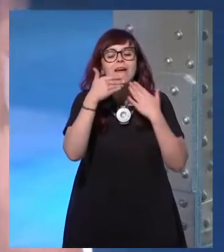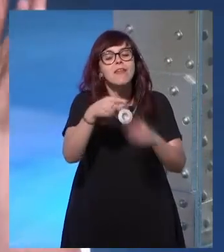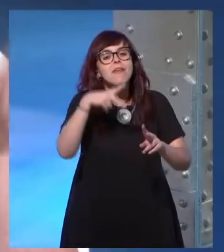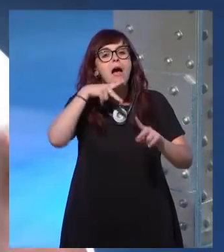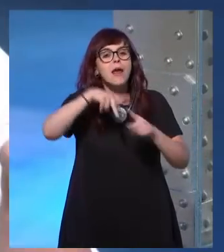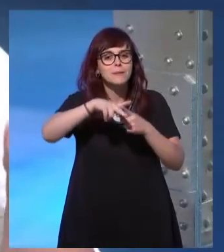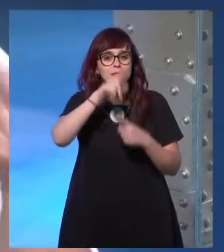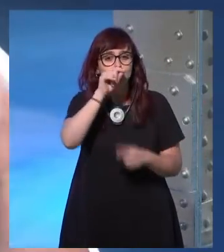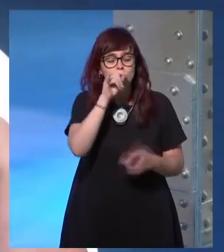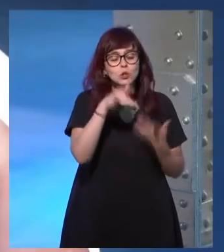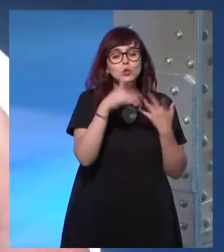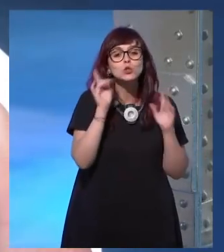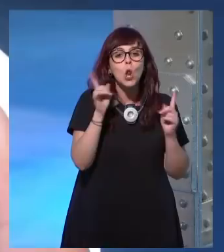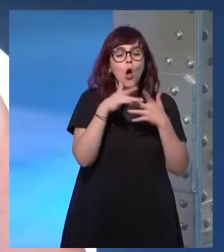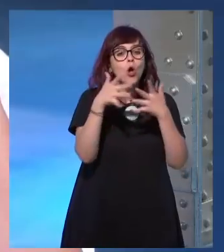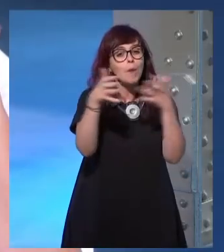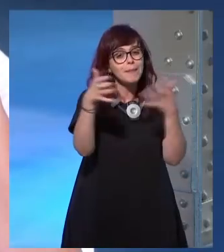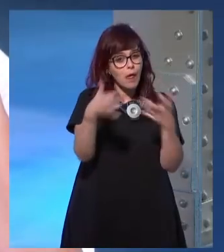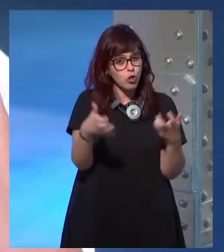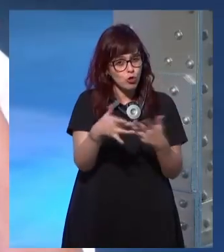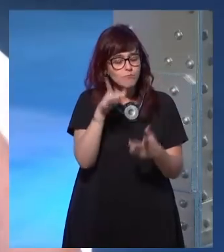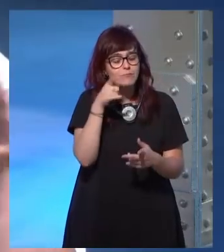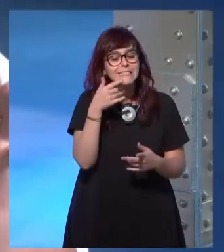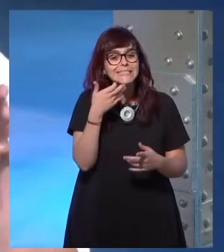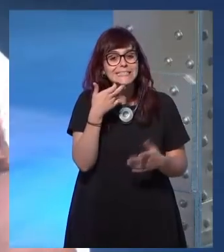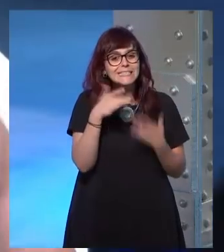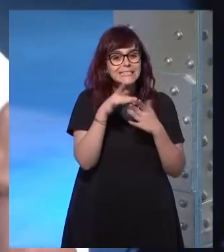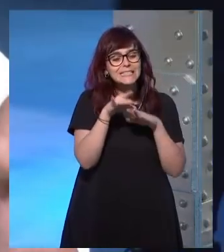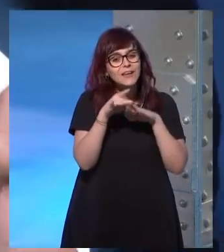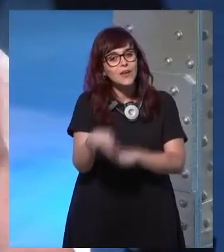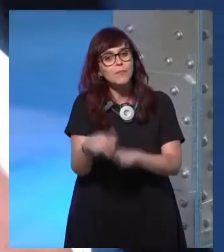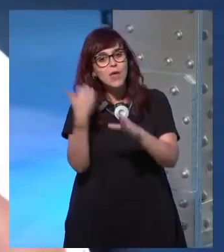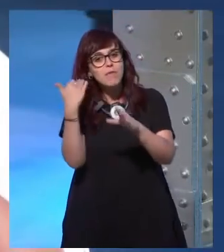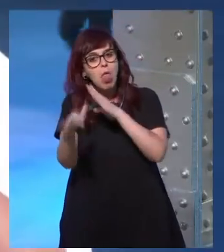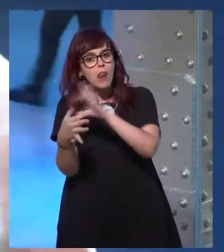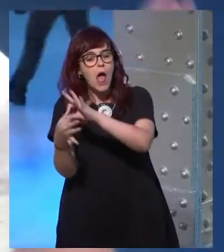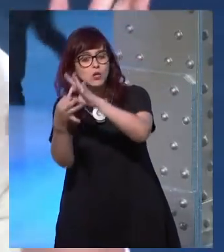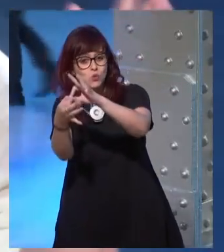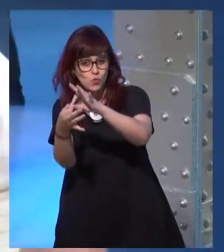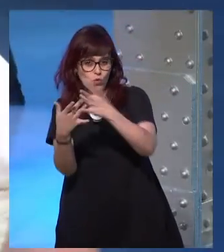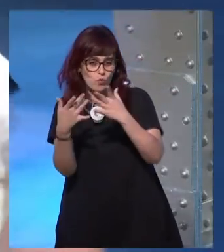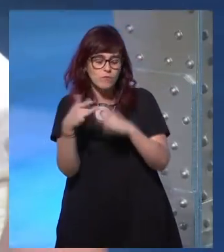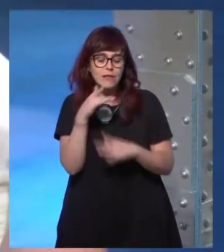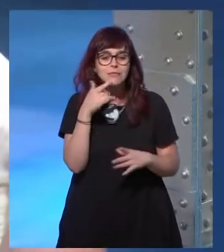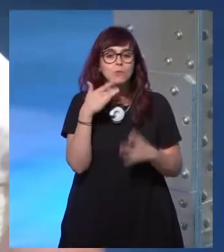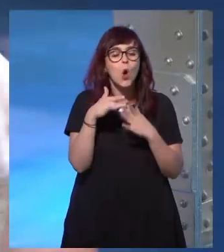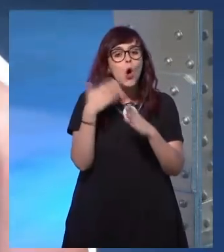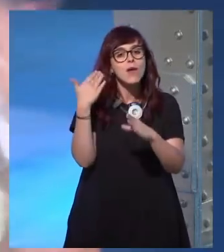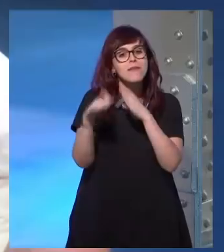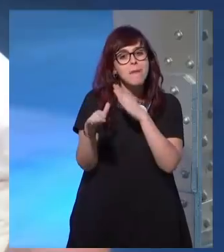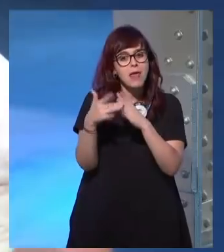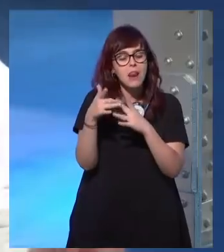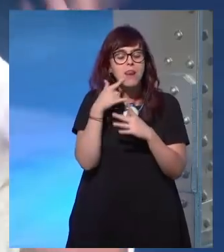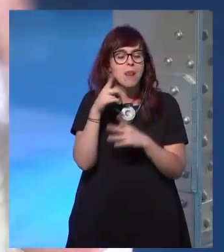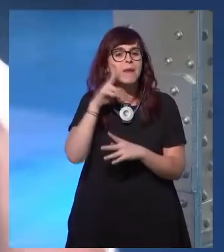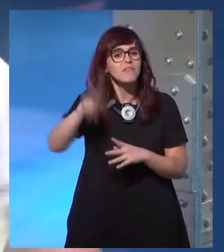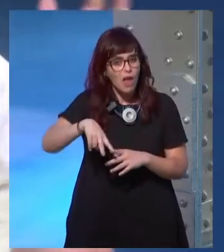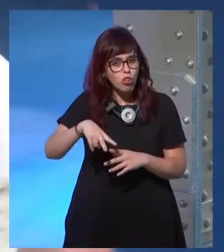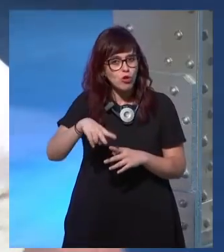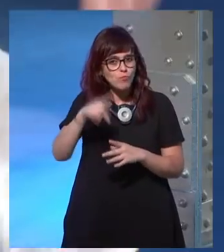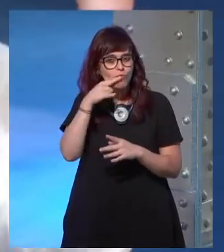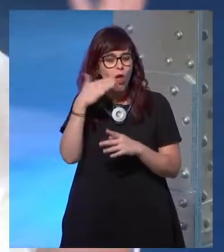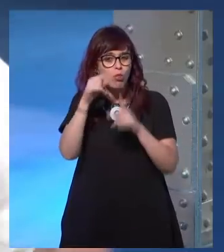have a confirmed email address, and it is almost completely removed, like, all the stuff I see. So it doesn't take it off the